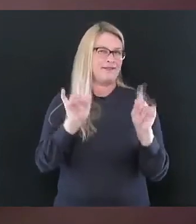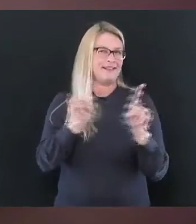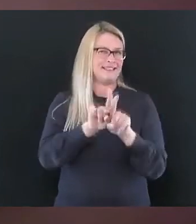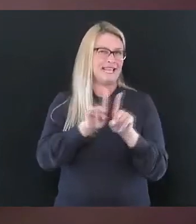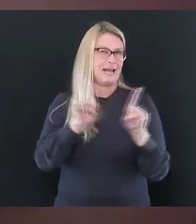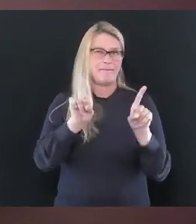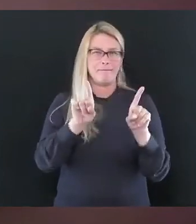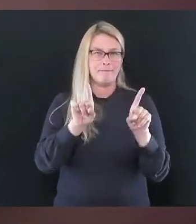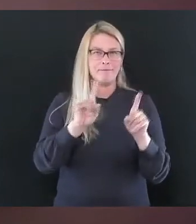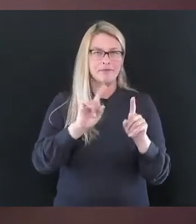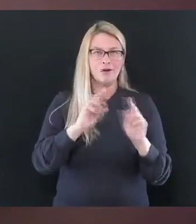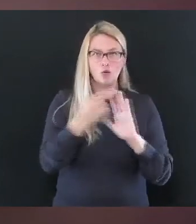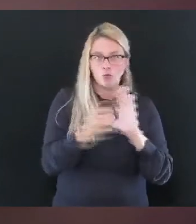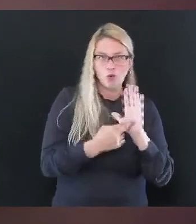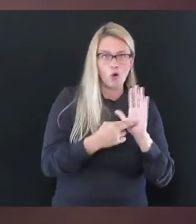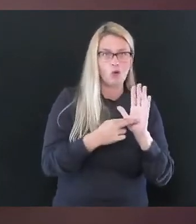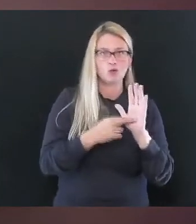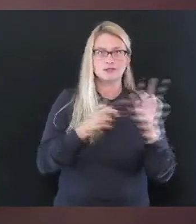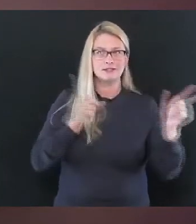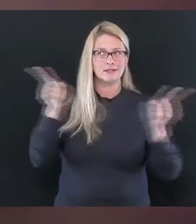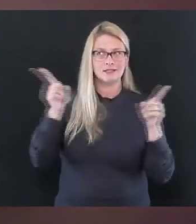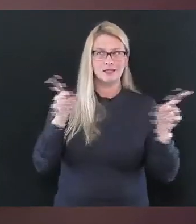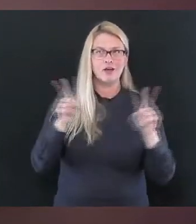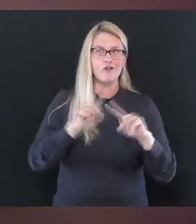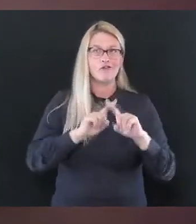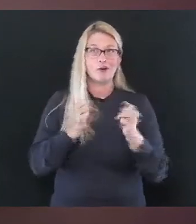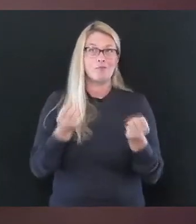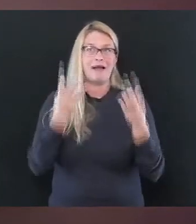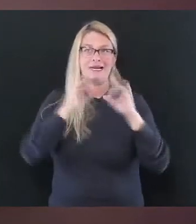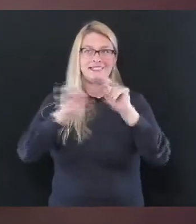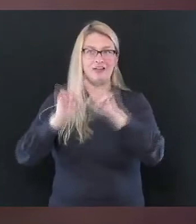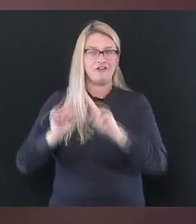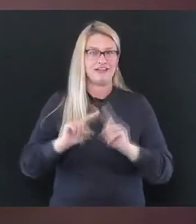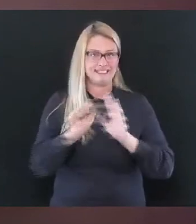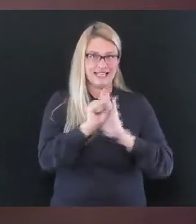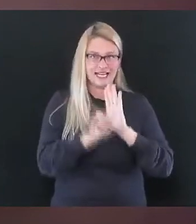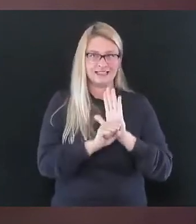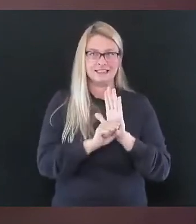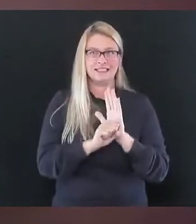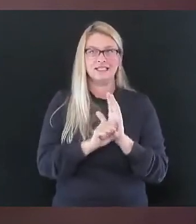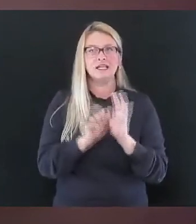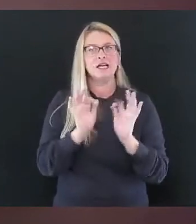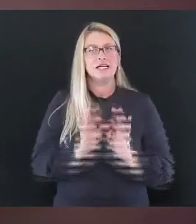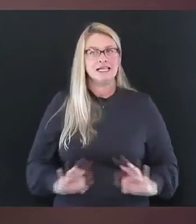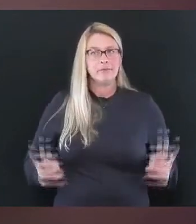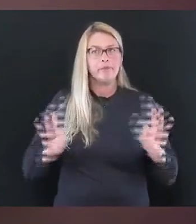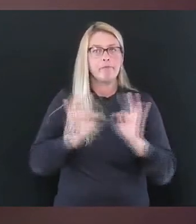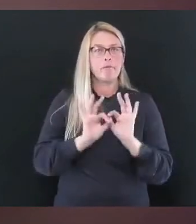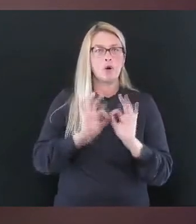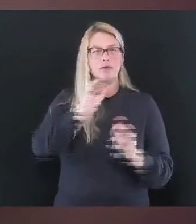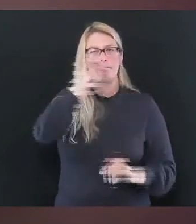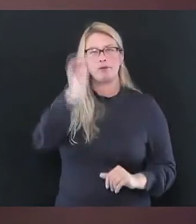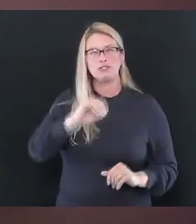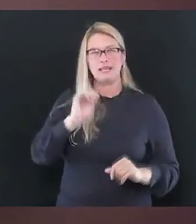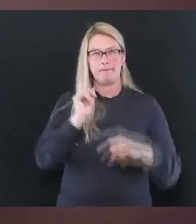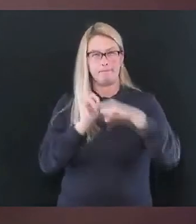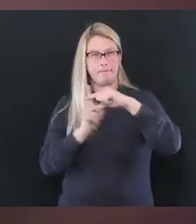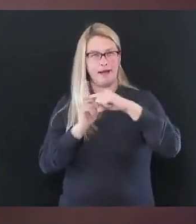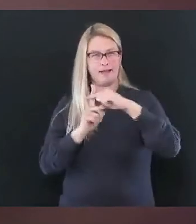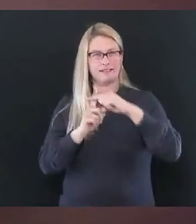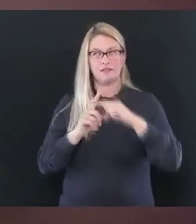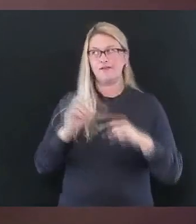shape, or form are in many states. Now, it's important to realize that that percent positive rate or the infection